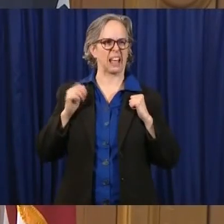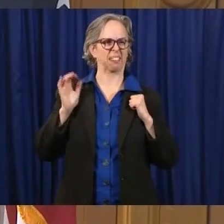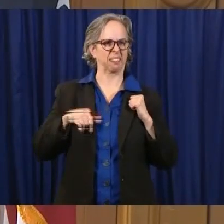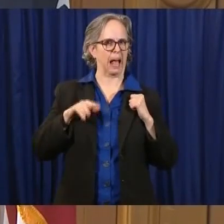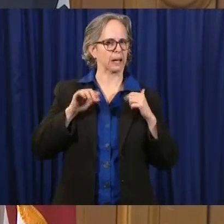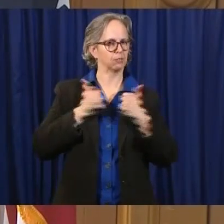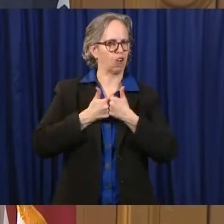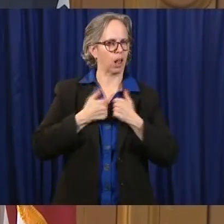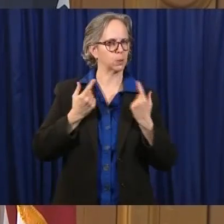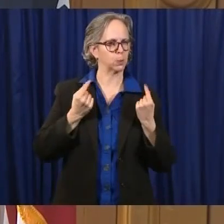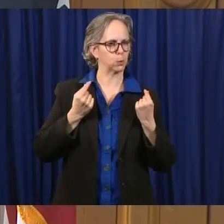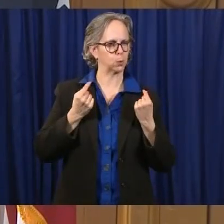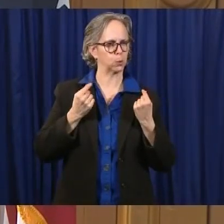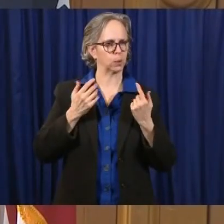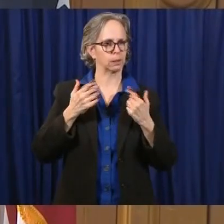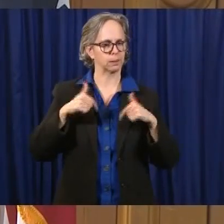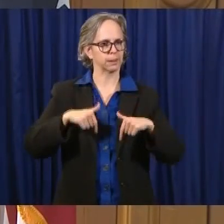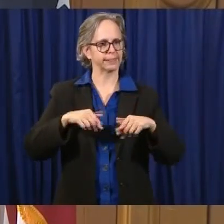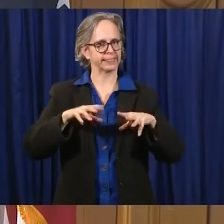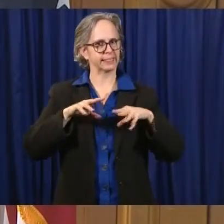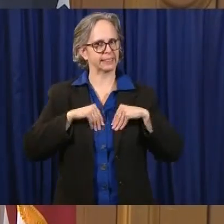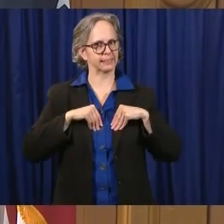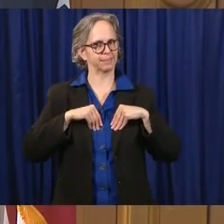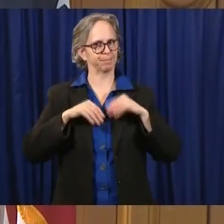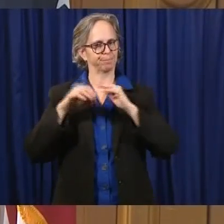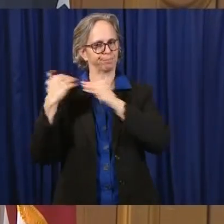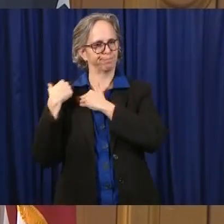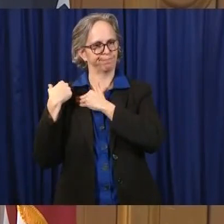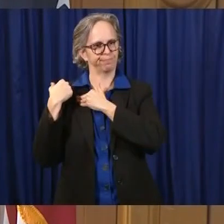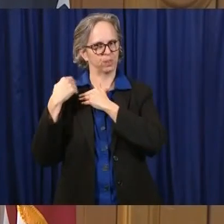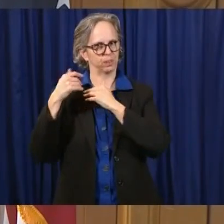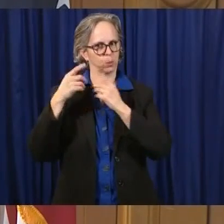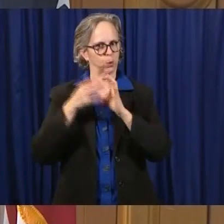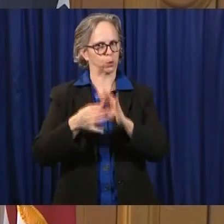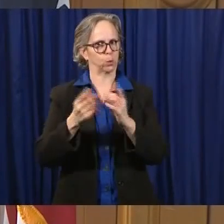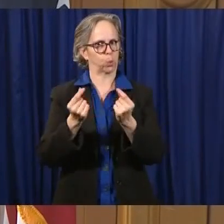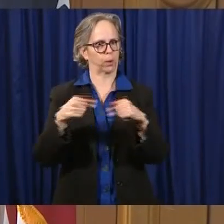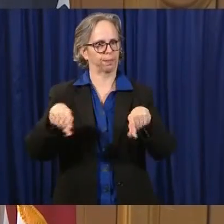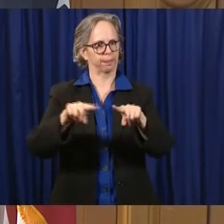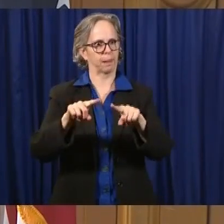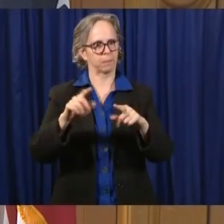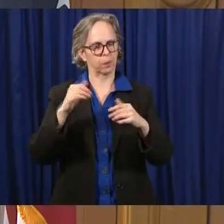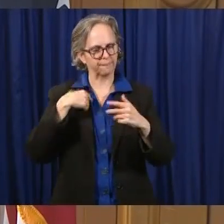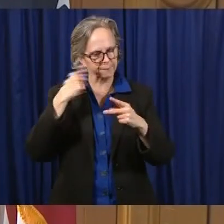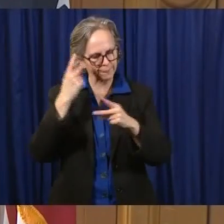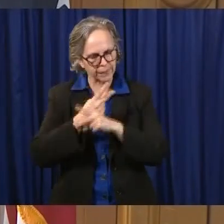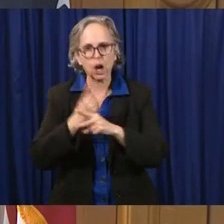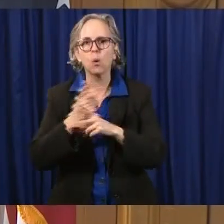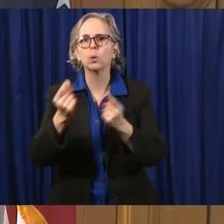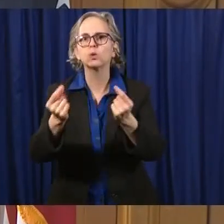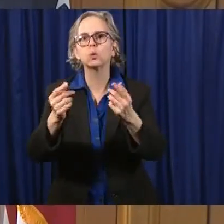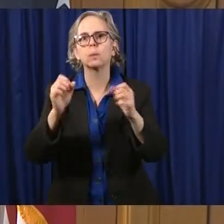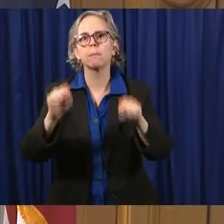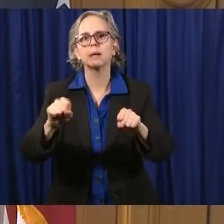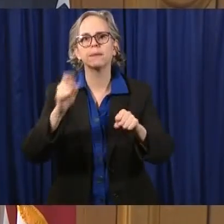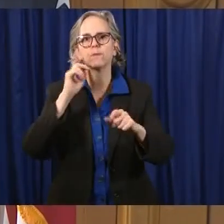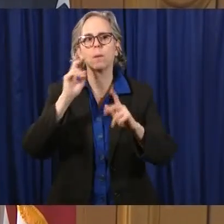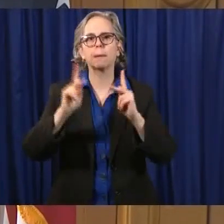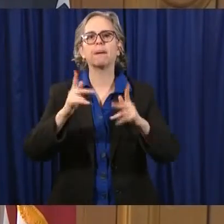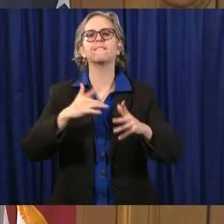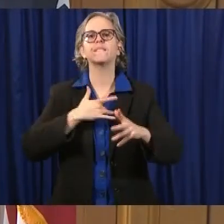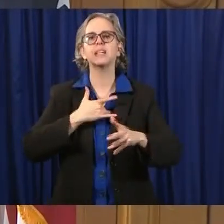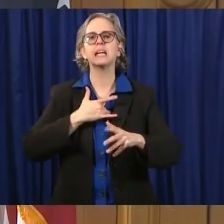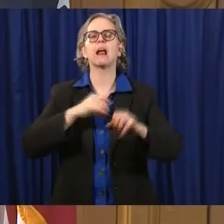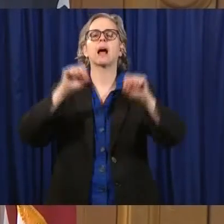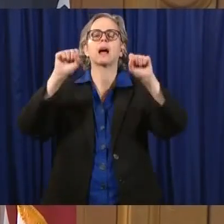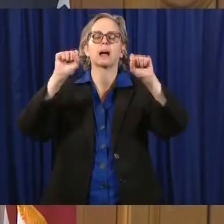state's challenge is to do everything we can as possible to make people feel safe, and it be true that it